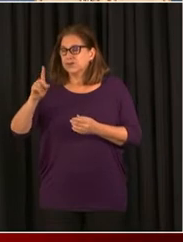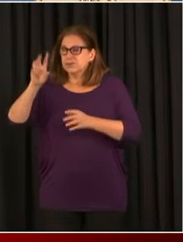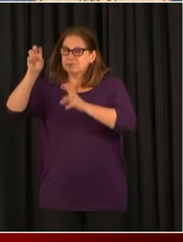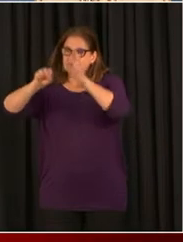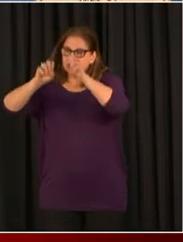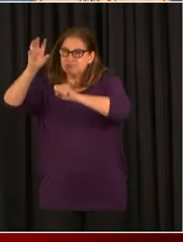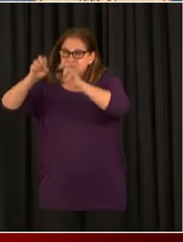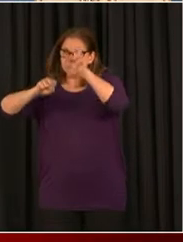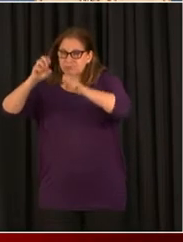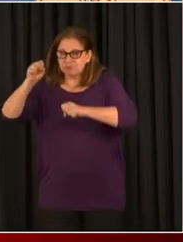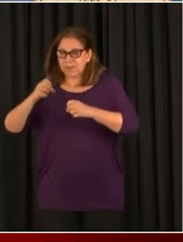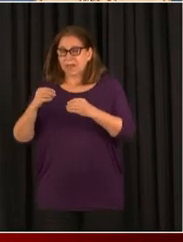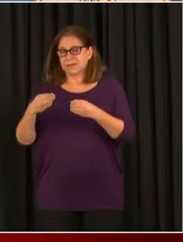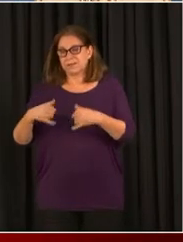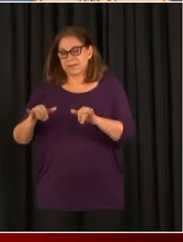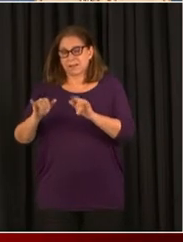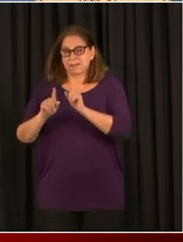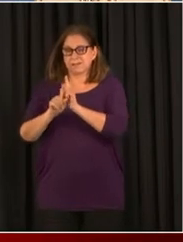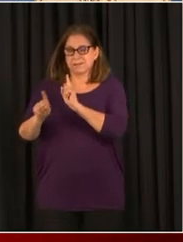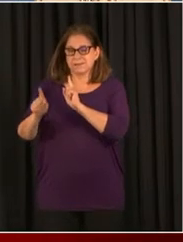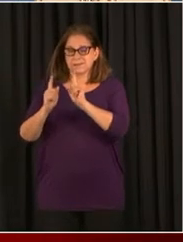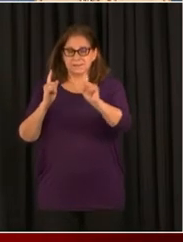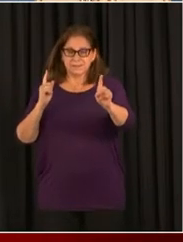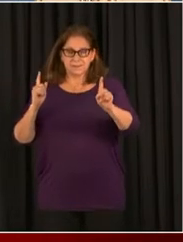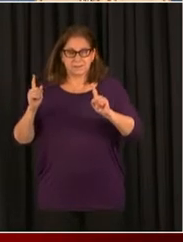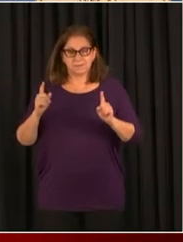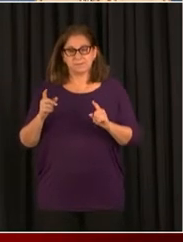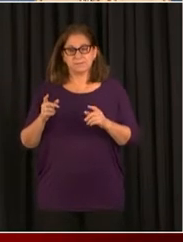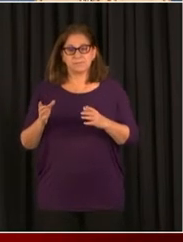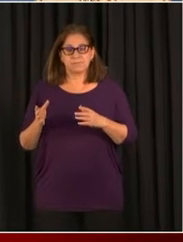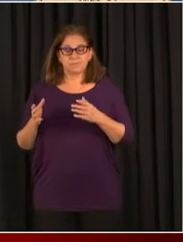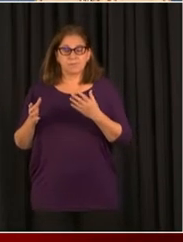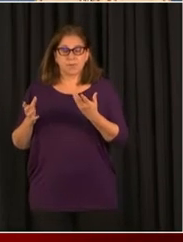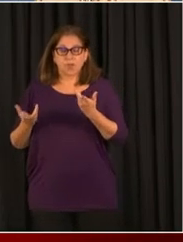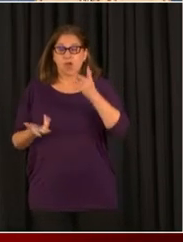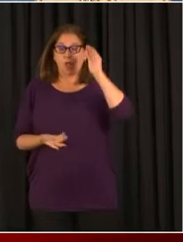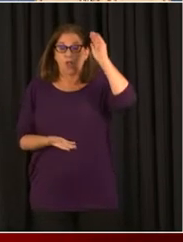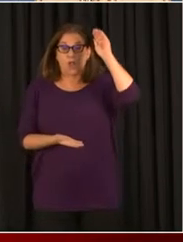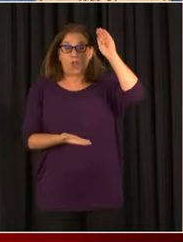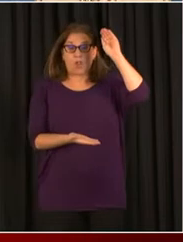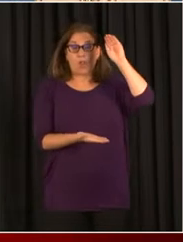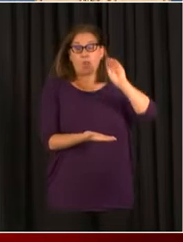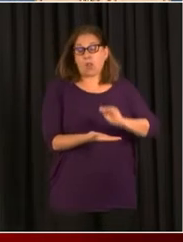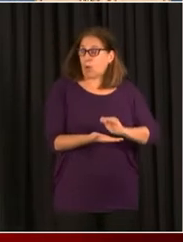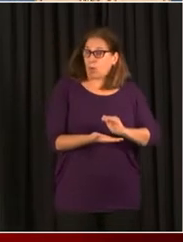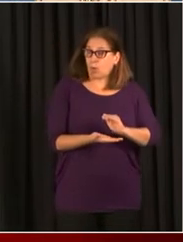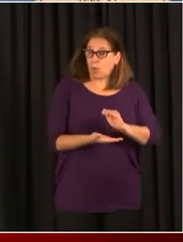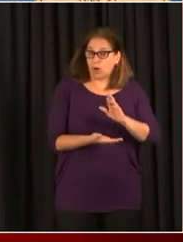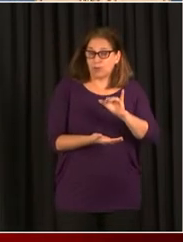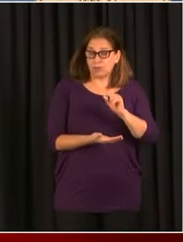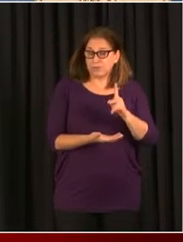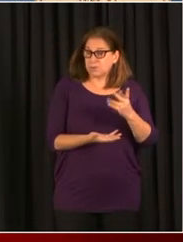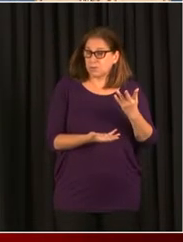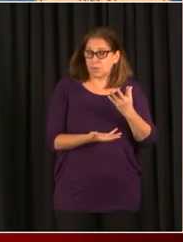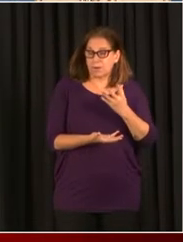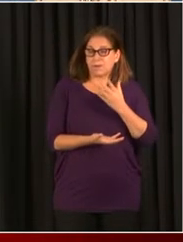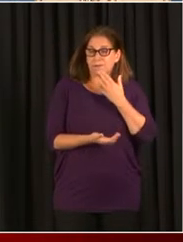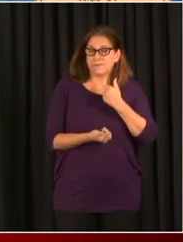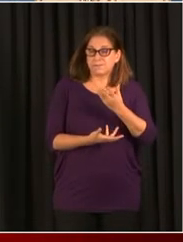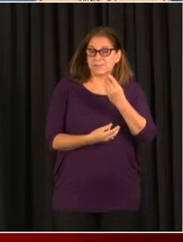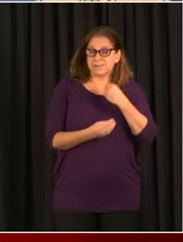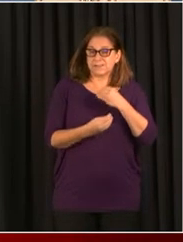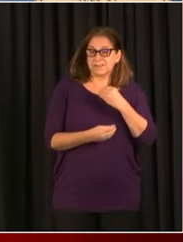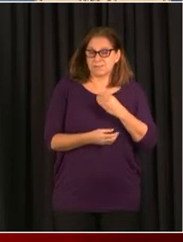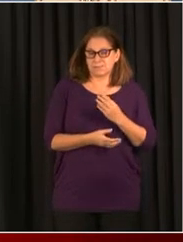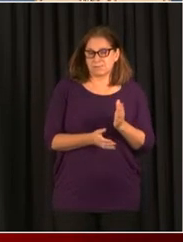activities. Having a small Thanksgiving dinner with only your household members, hosting a virtual dinner with extended friends